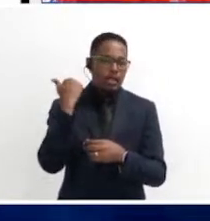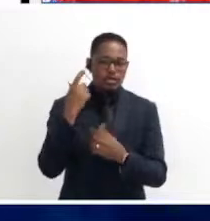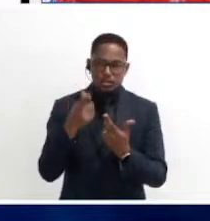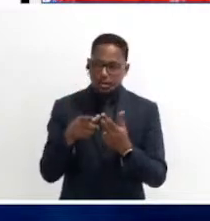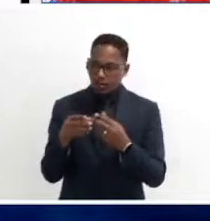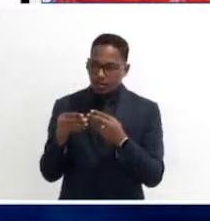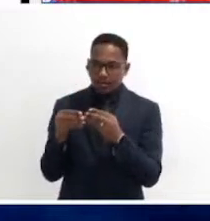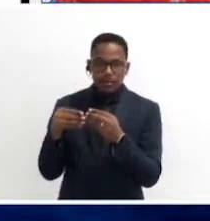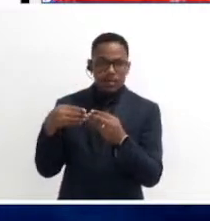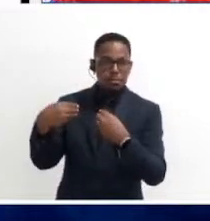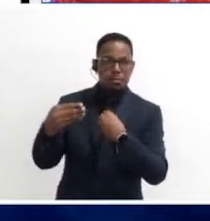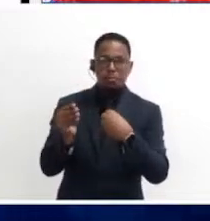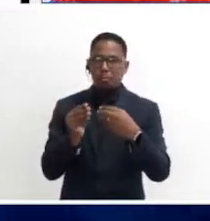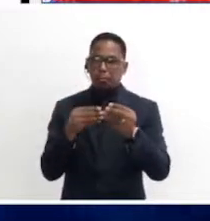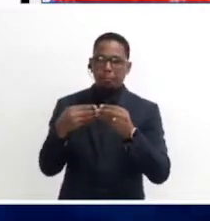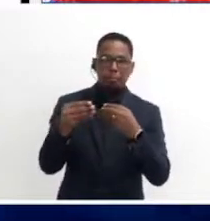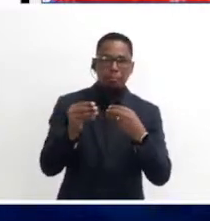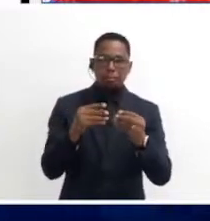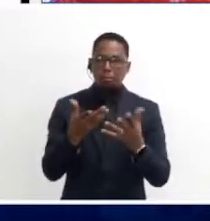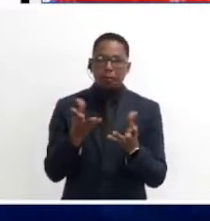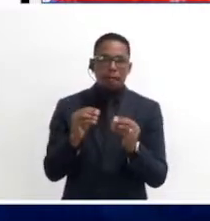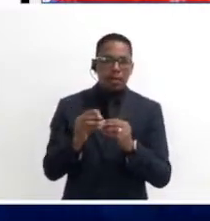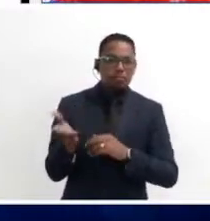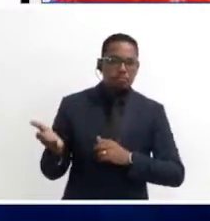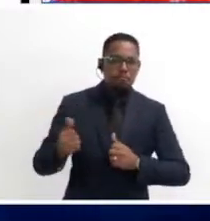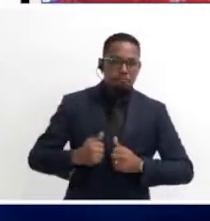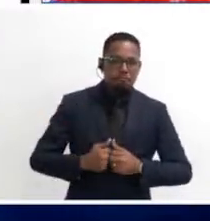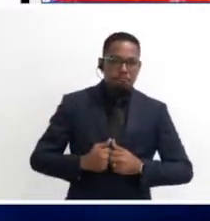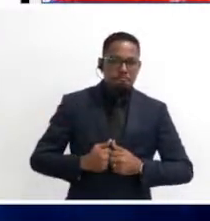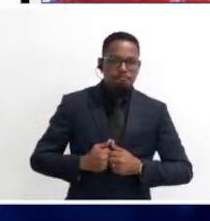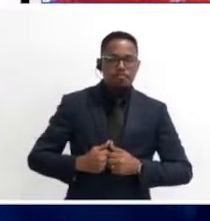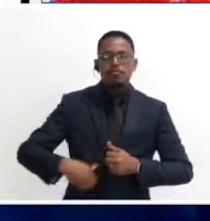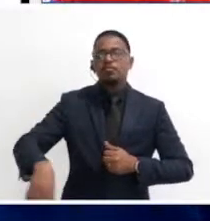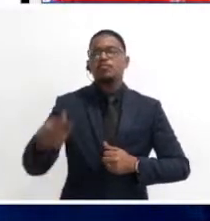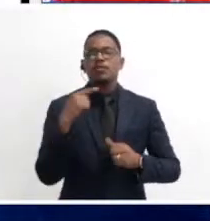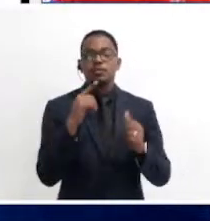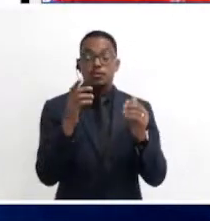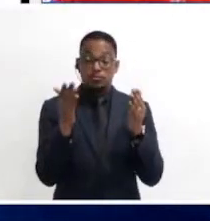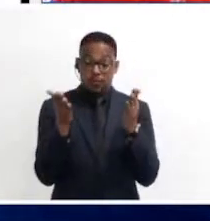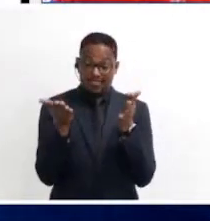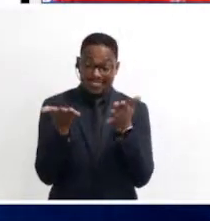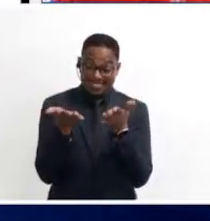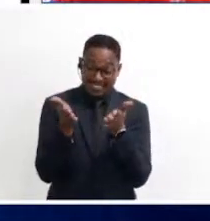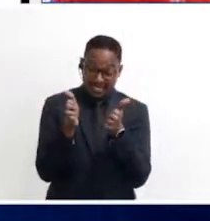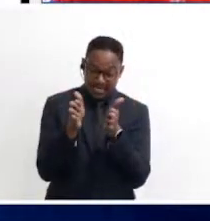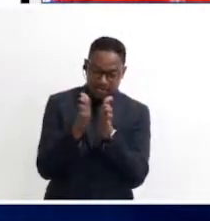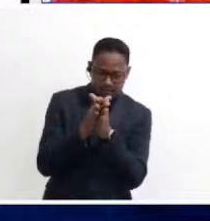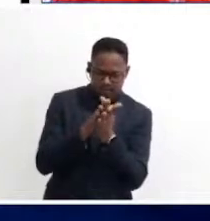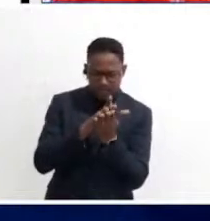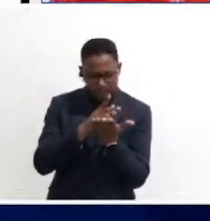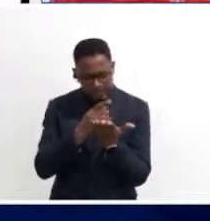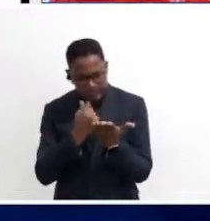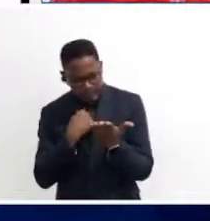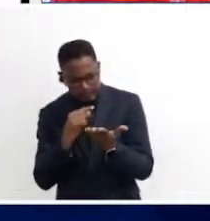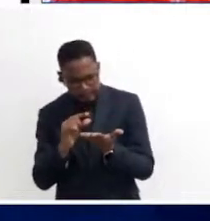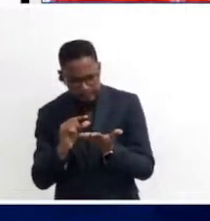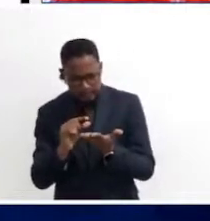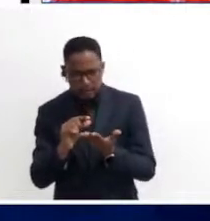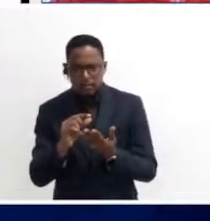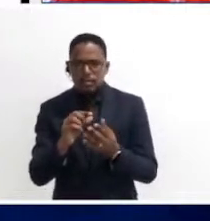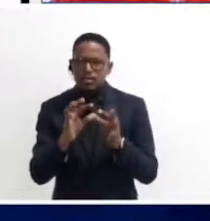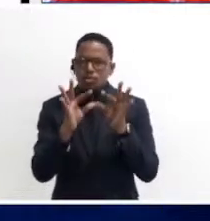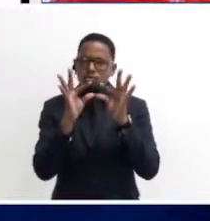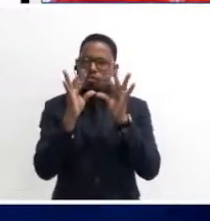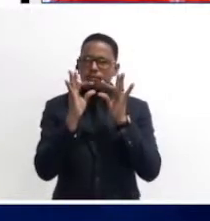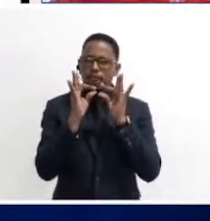And so this wafer thinning process is, I always think it's kind of